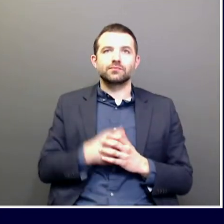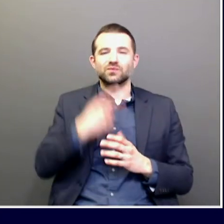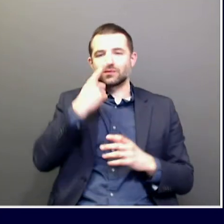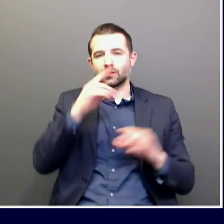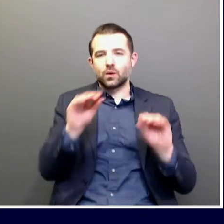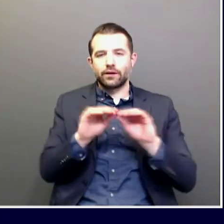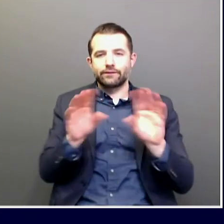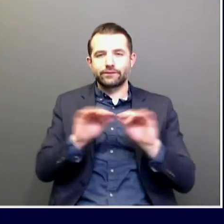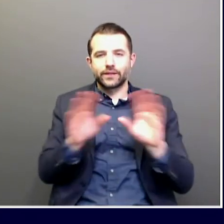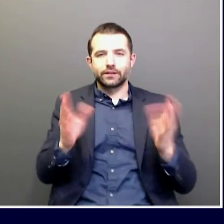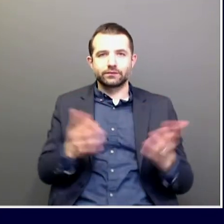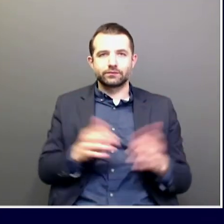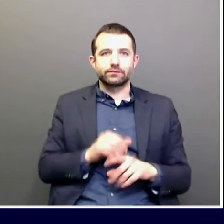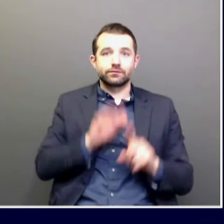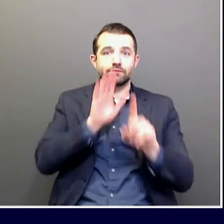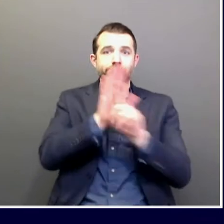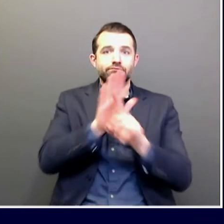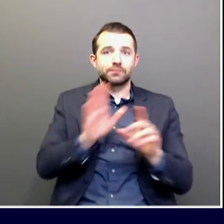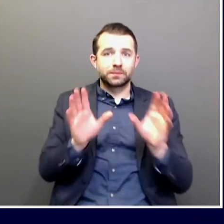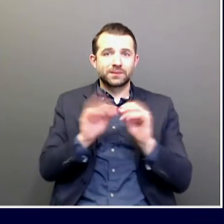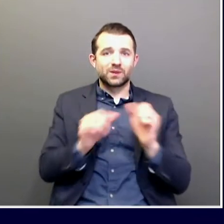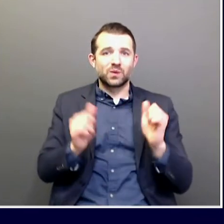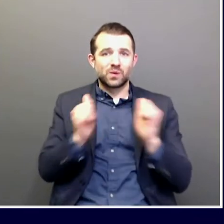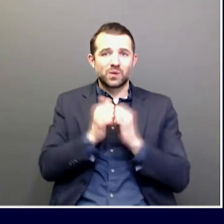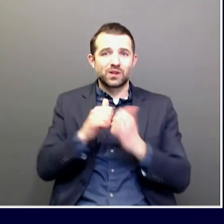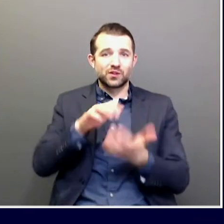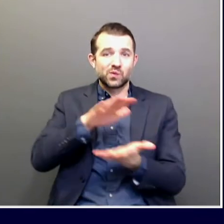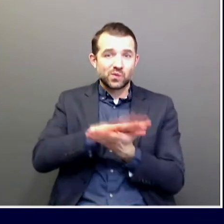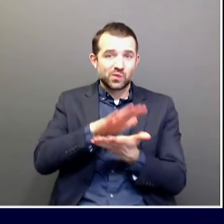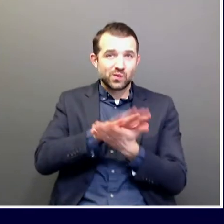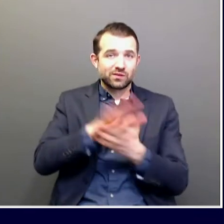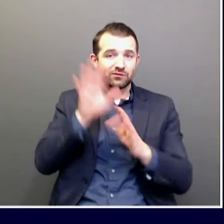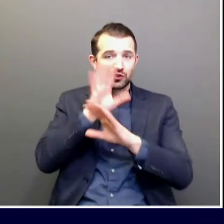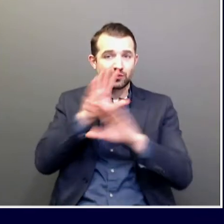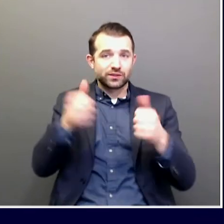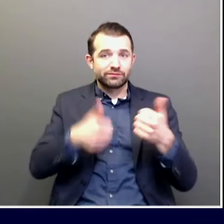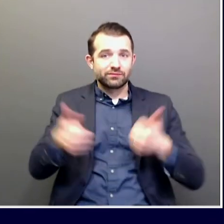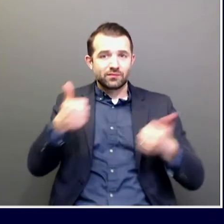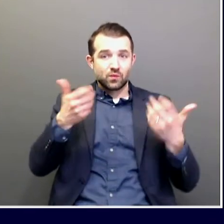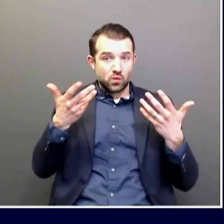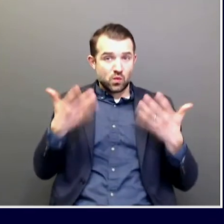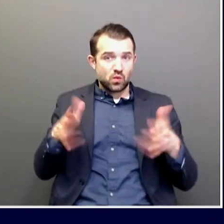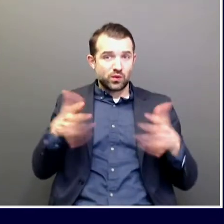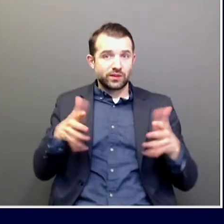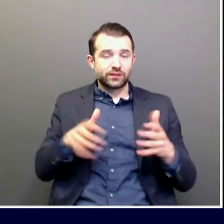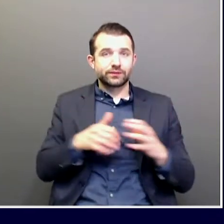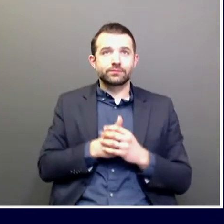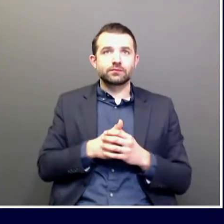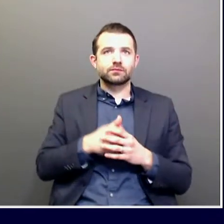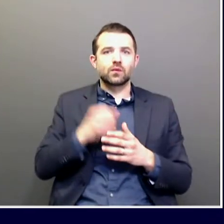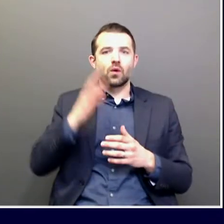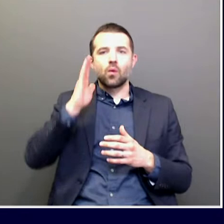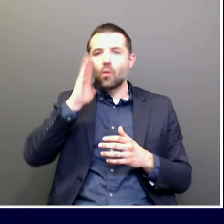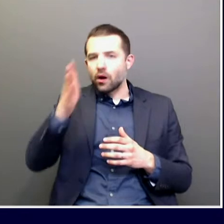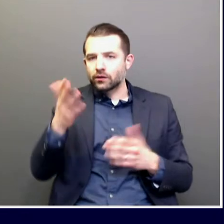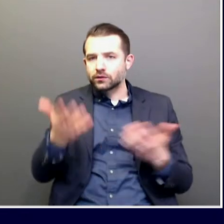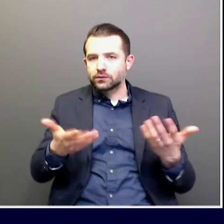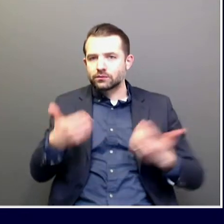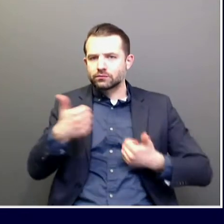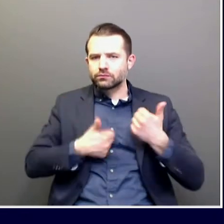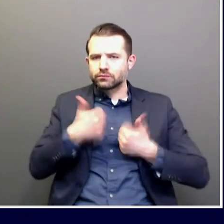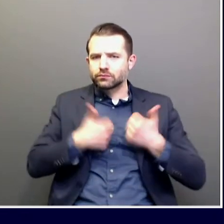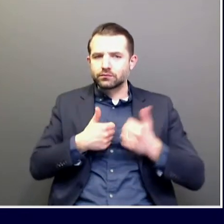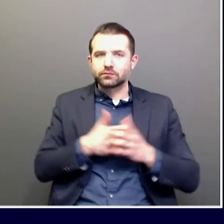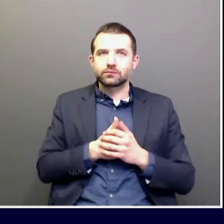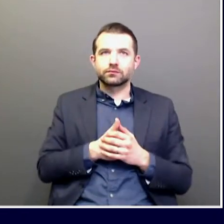on changes, Joe, to contact tracing that we rolled out about a month ago. So those meetings have been ongoing. There is also another